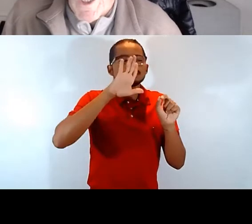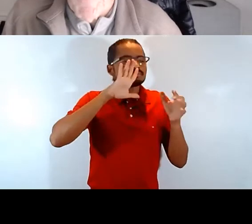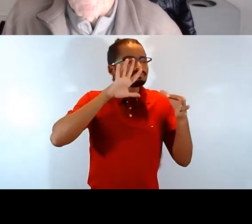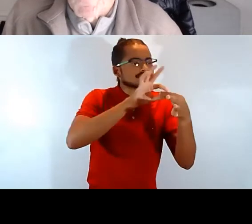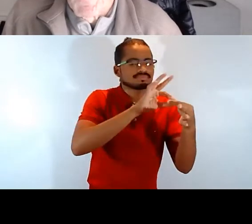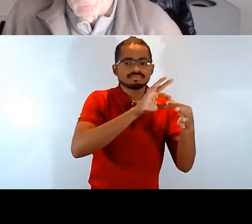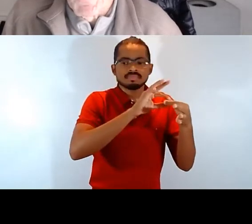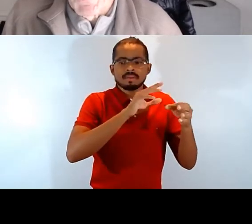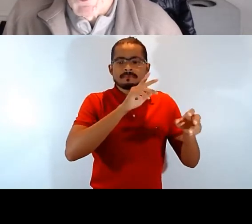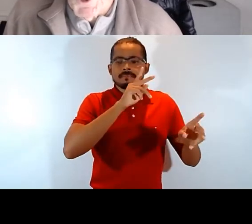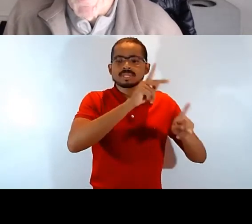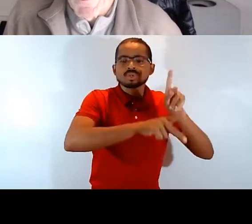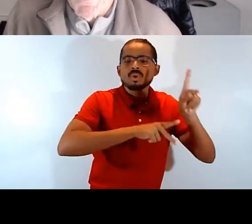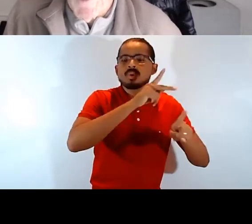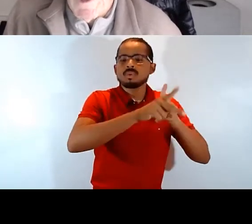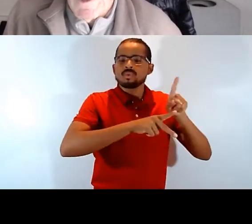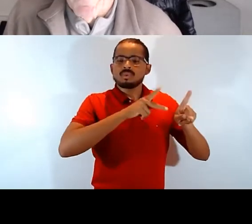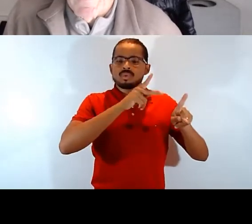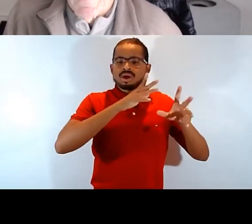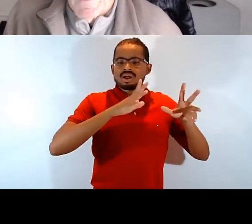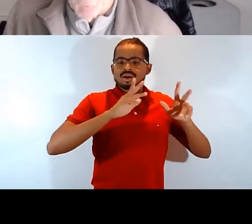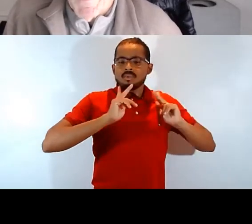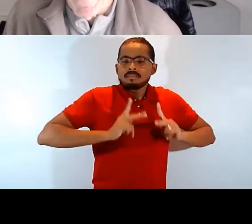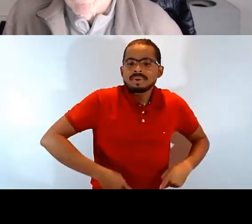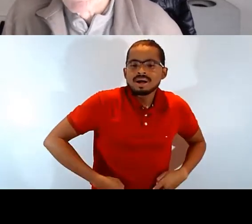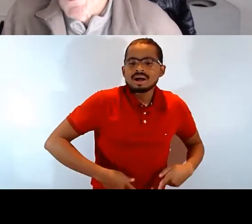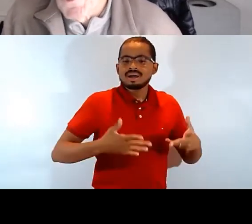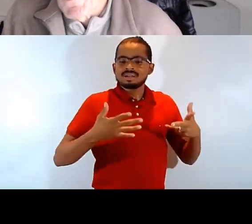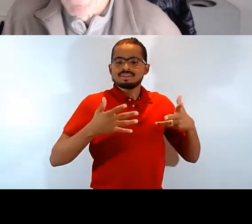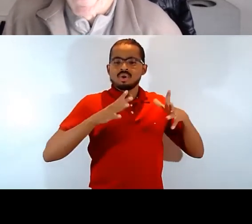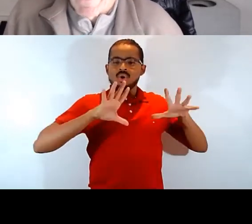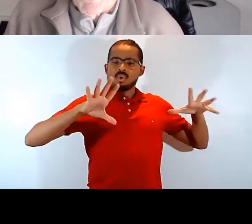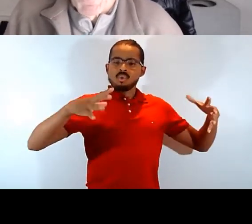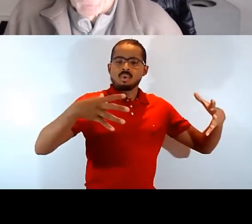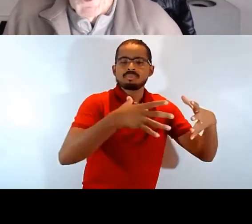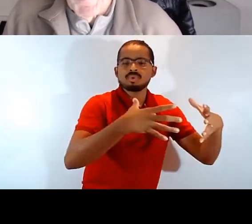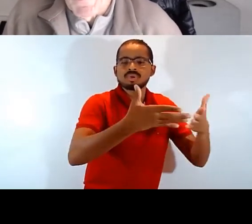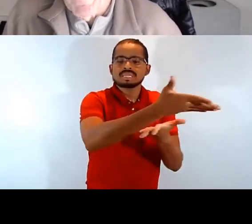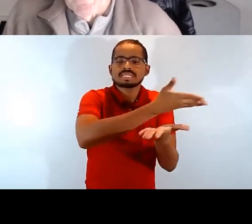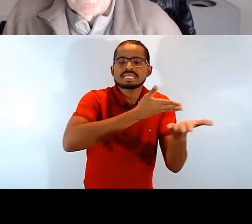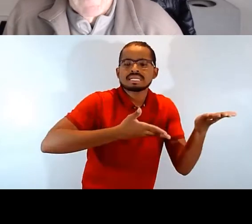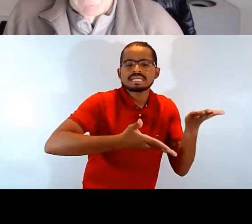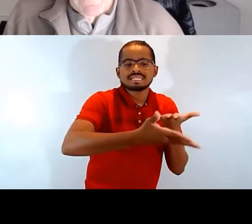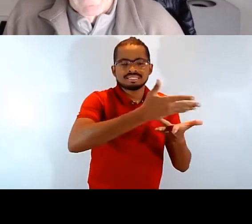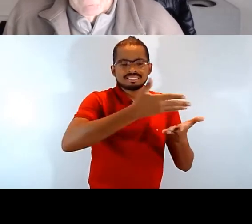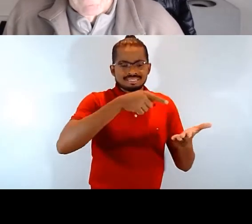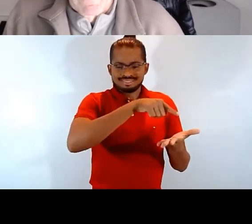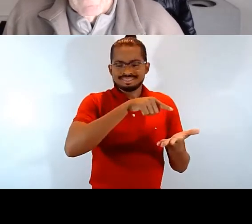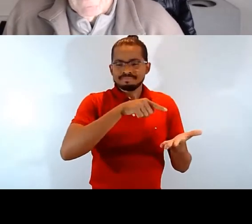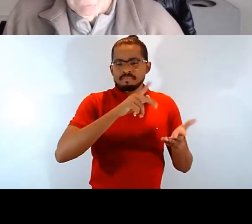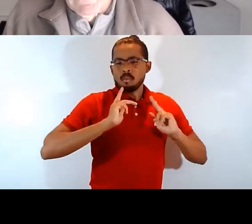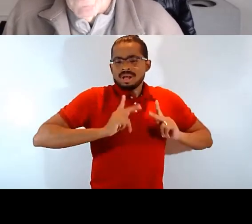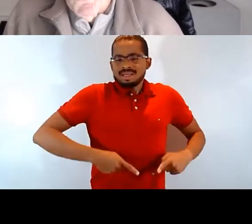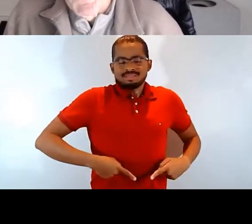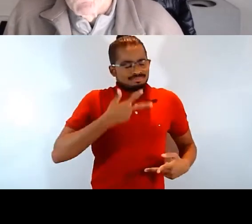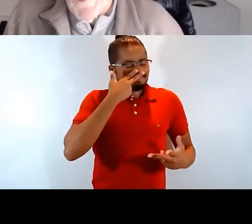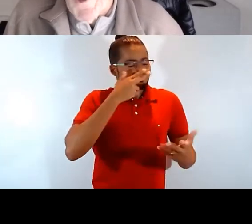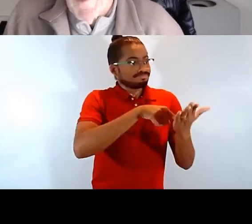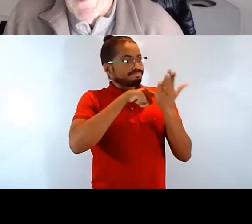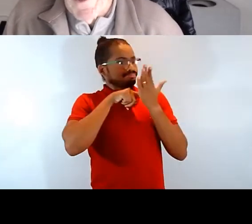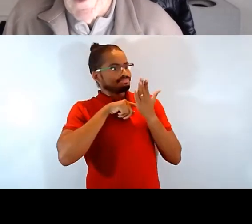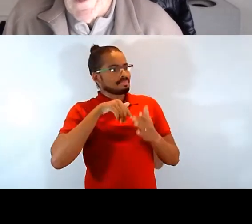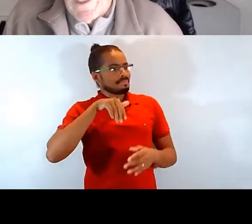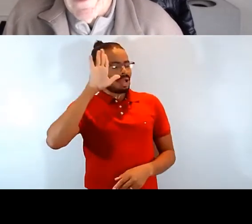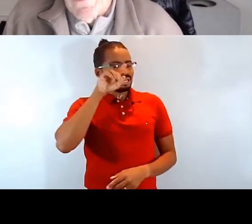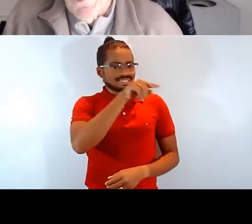way, of community interpreting as well. But I started with sign language interpreting. I only read